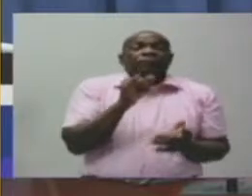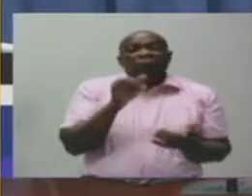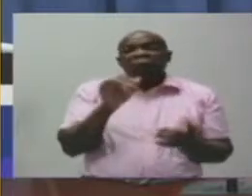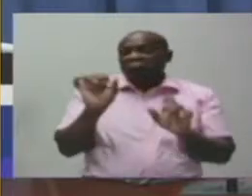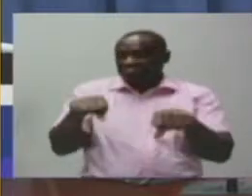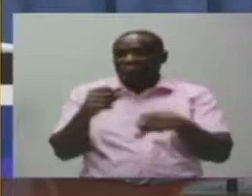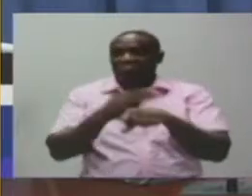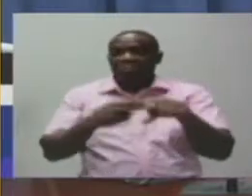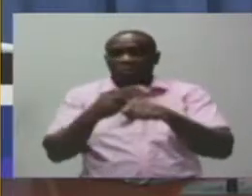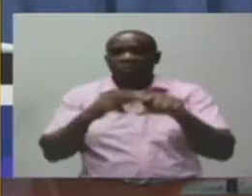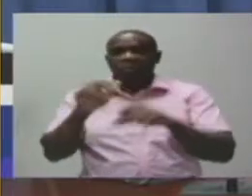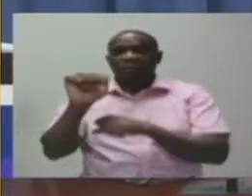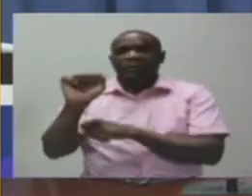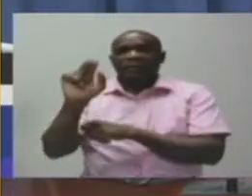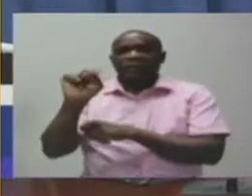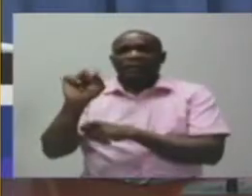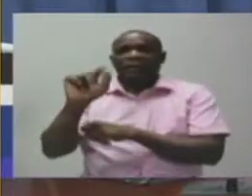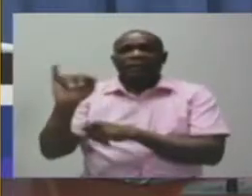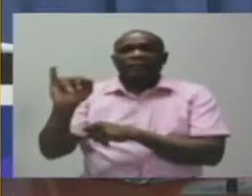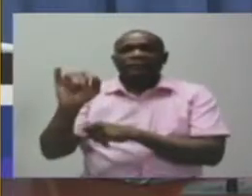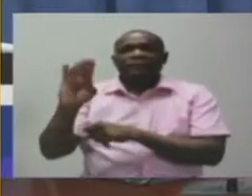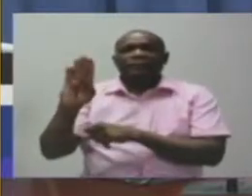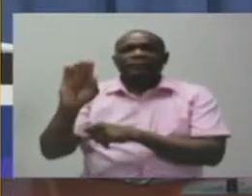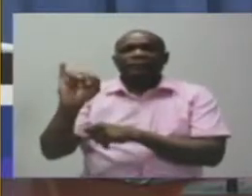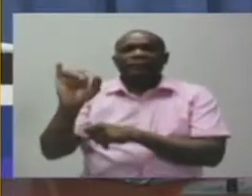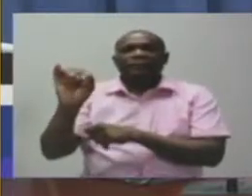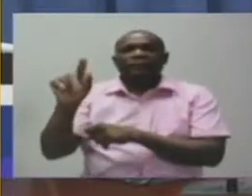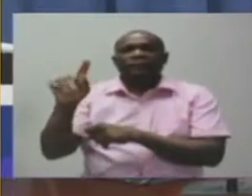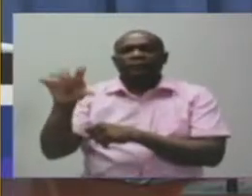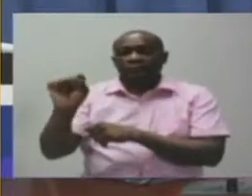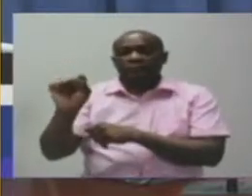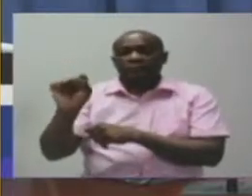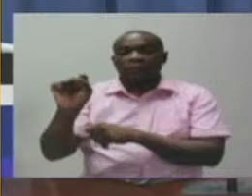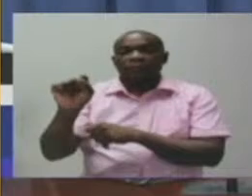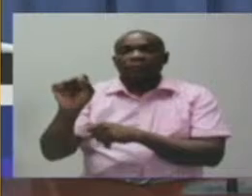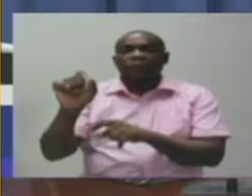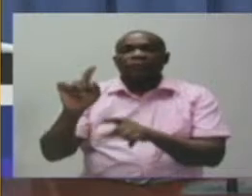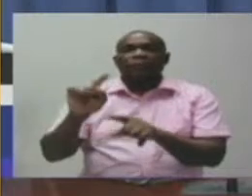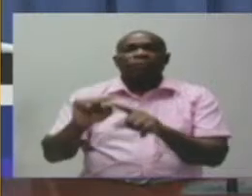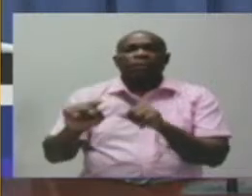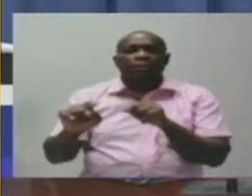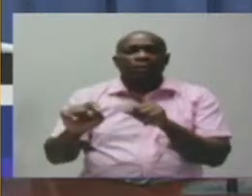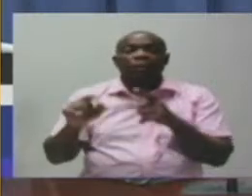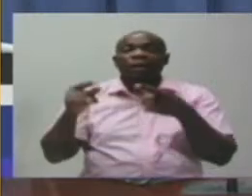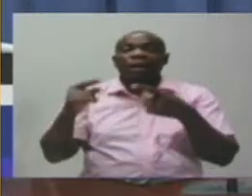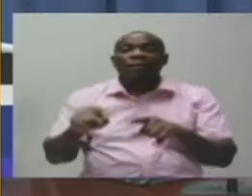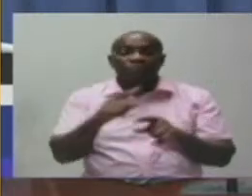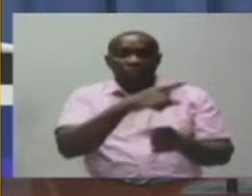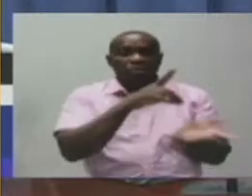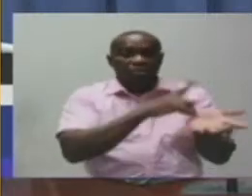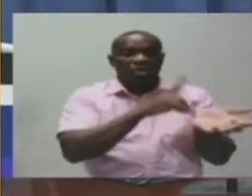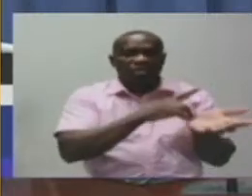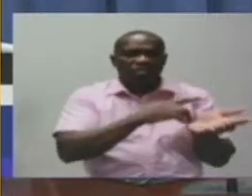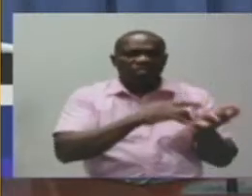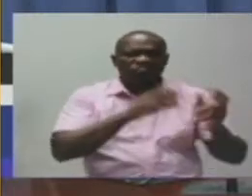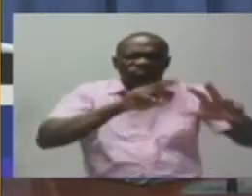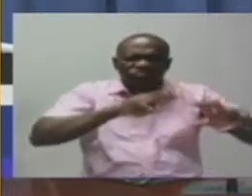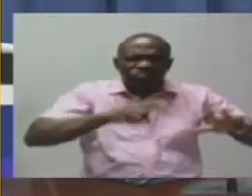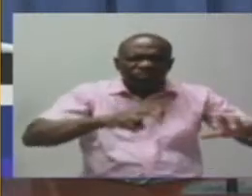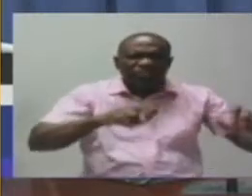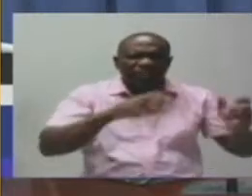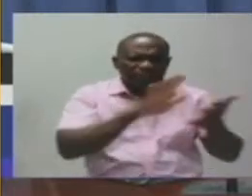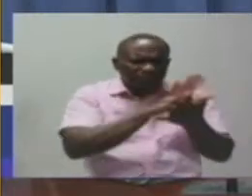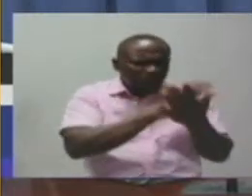tell you, as the doctors yesterday were amazed when they take the case history, these patients are being